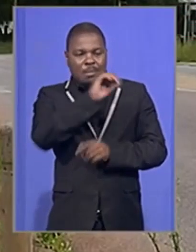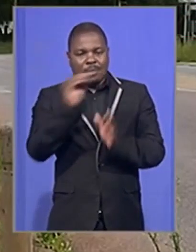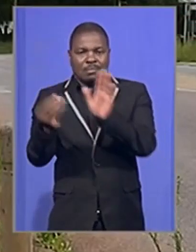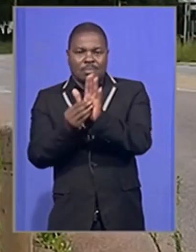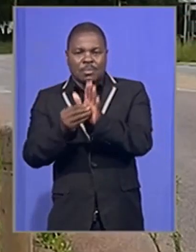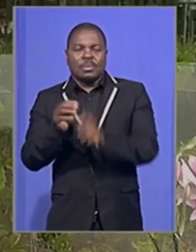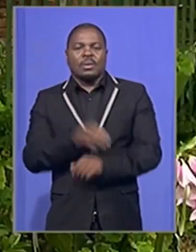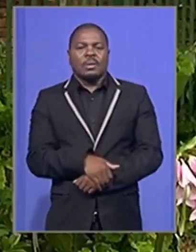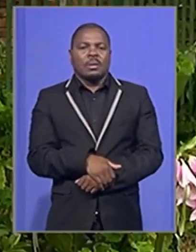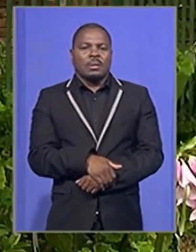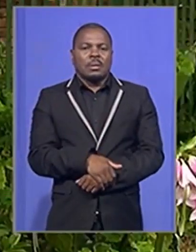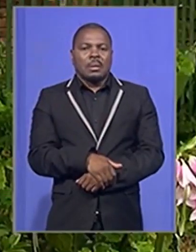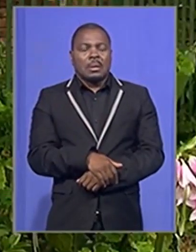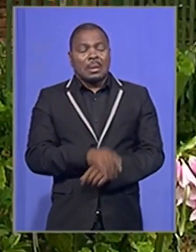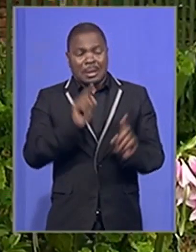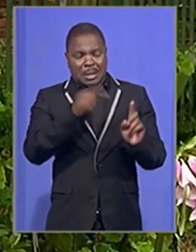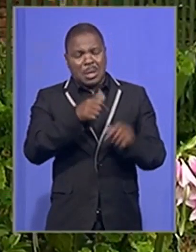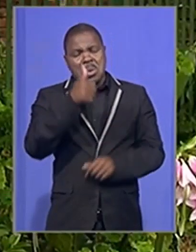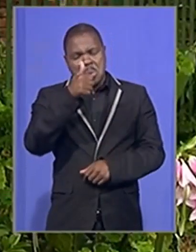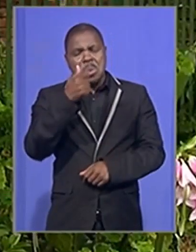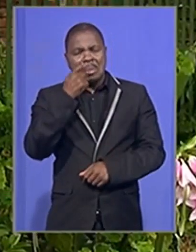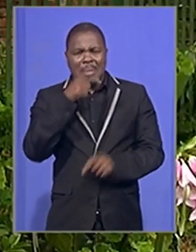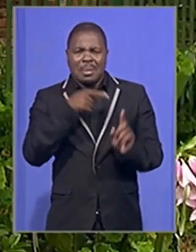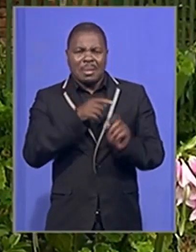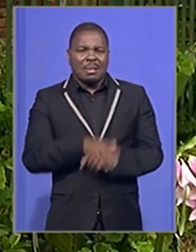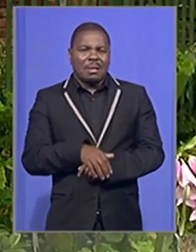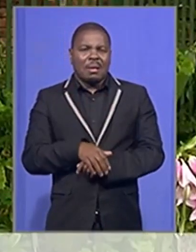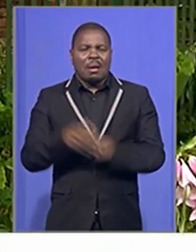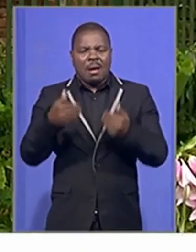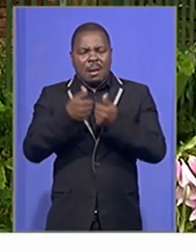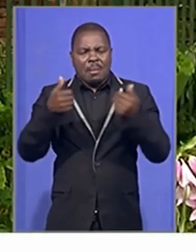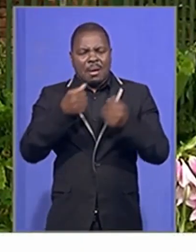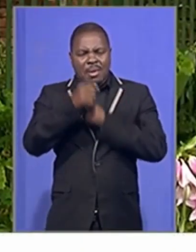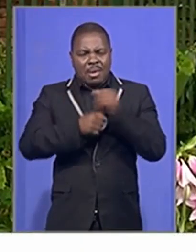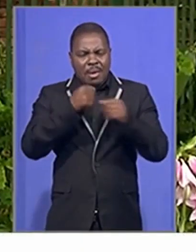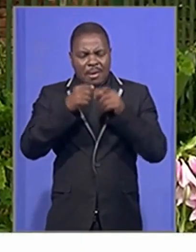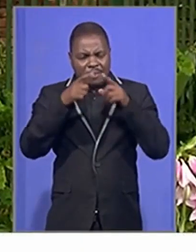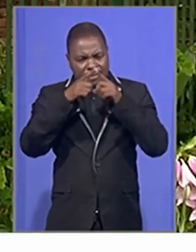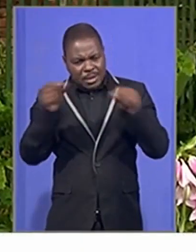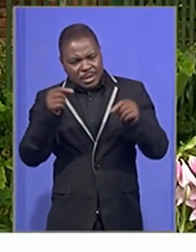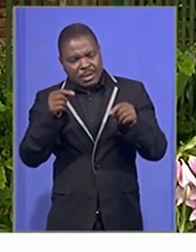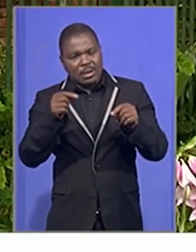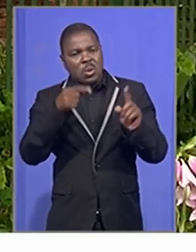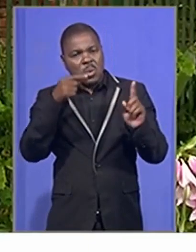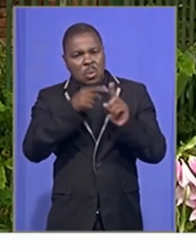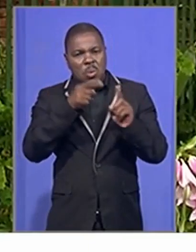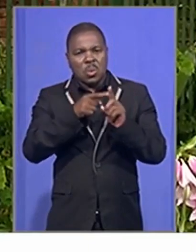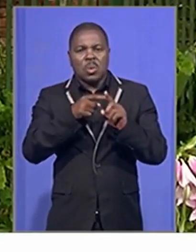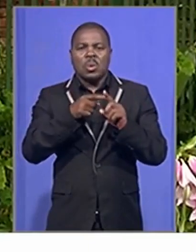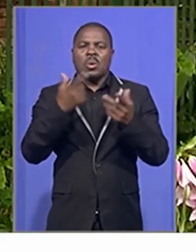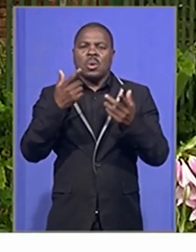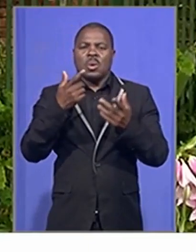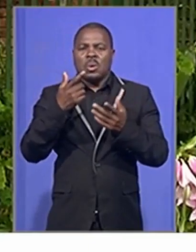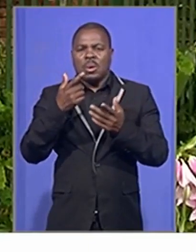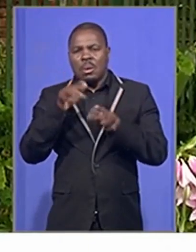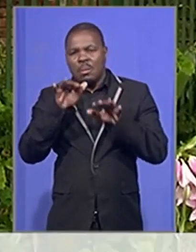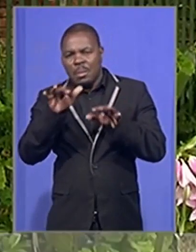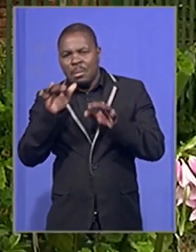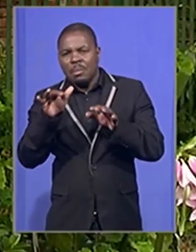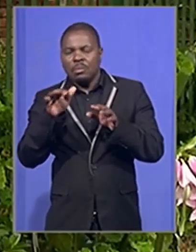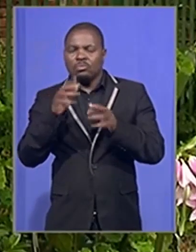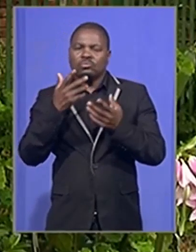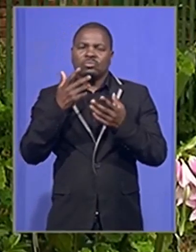He was a very good guy, you know, and even after the apartheid years, he washed some people's feet to show his